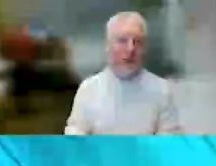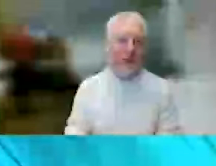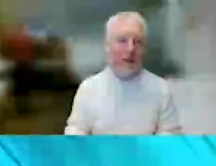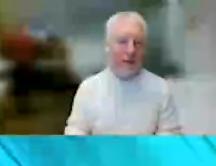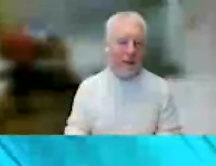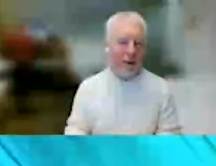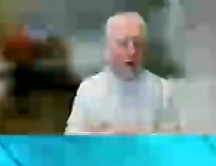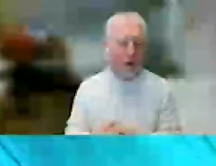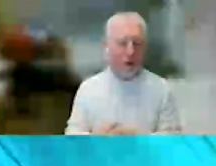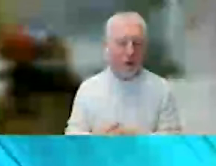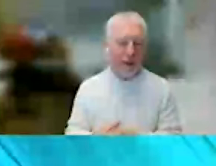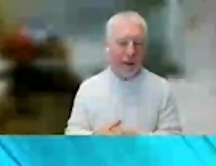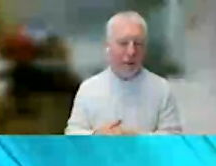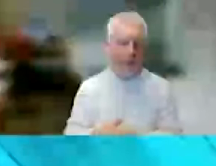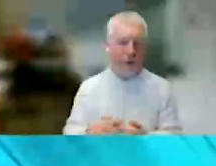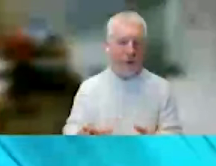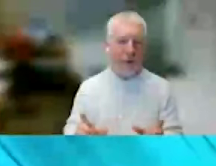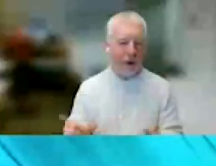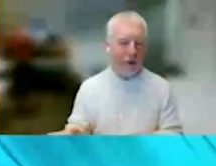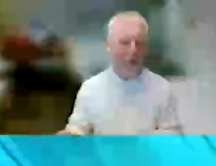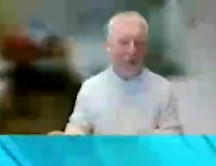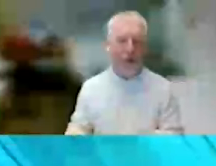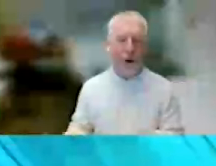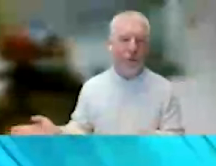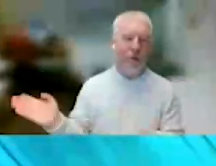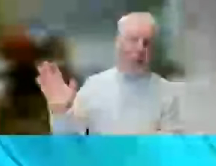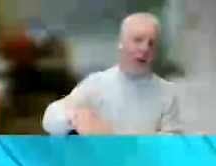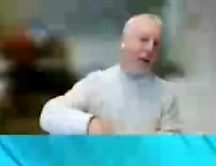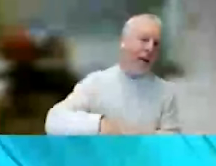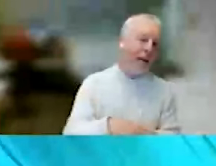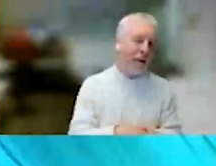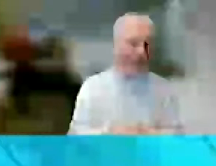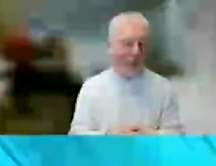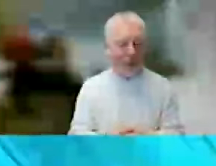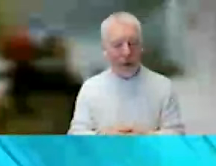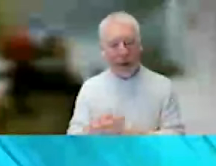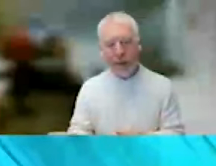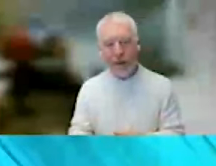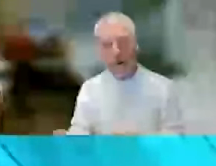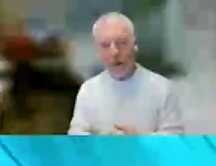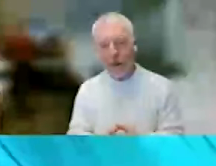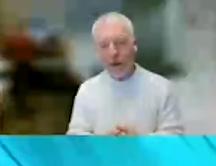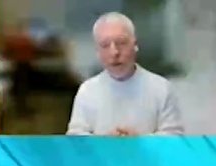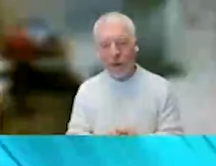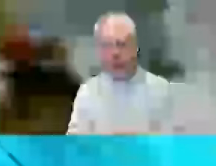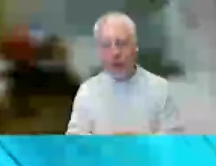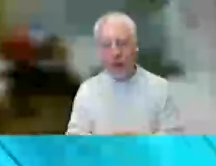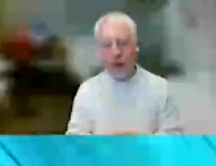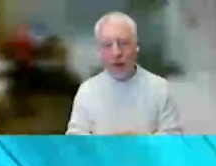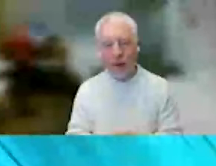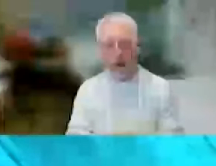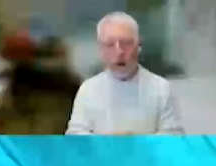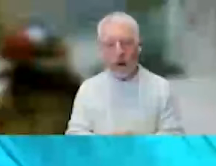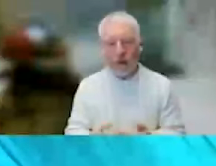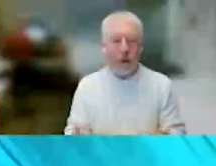of ESL students. So we worked together to produce these short videos that students could watch before the field trip and after and review.